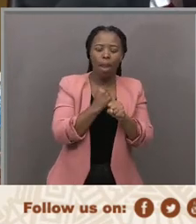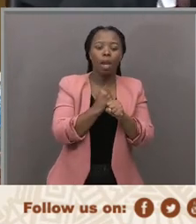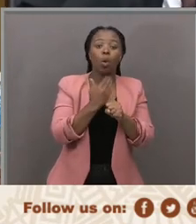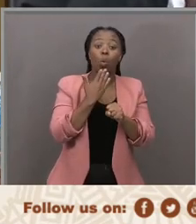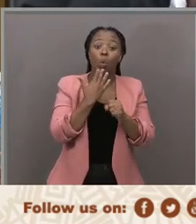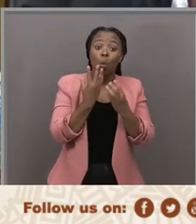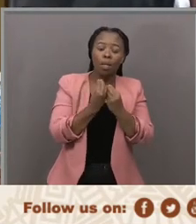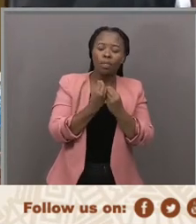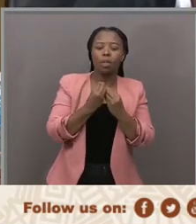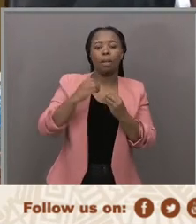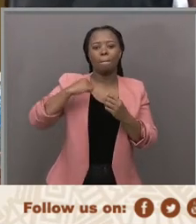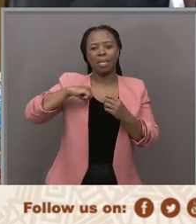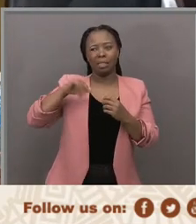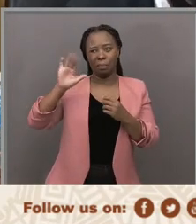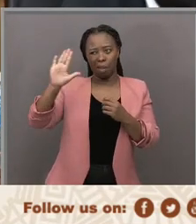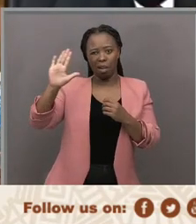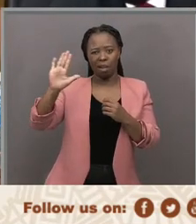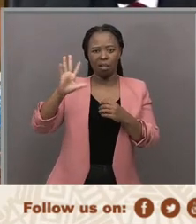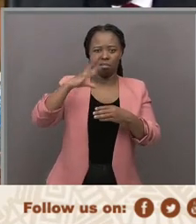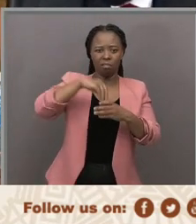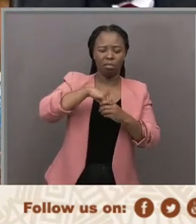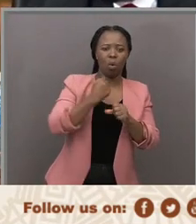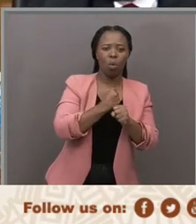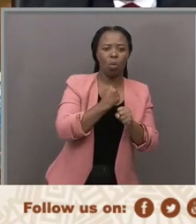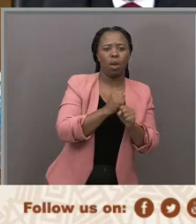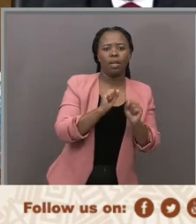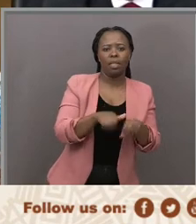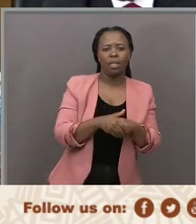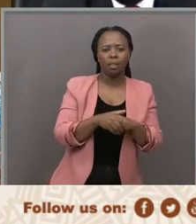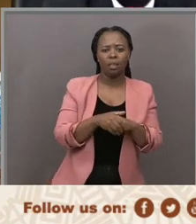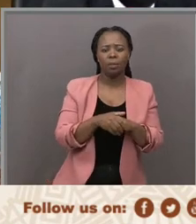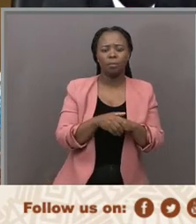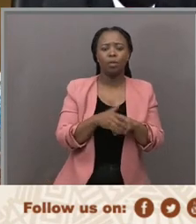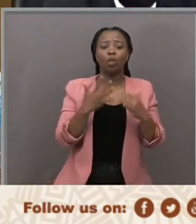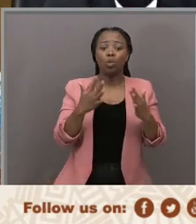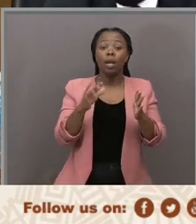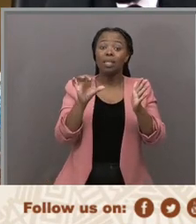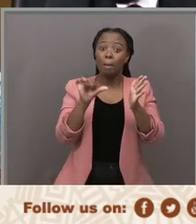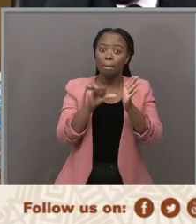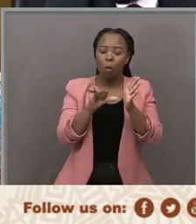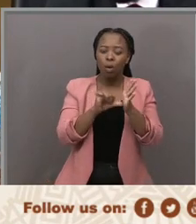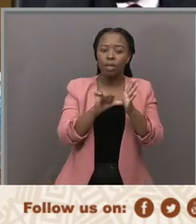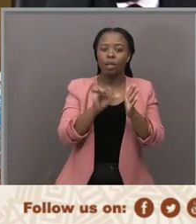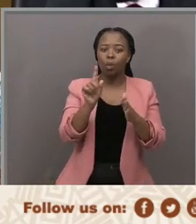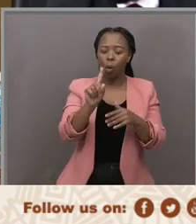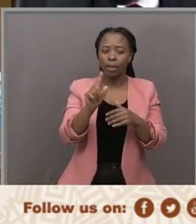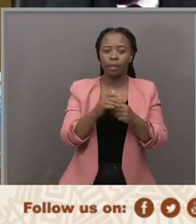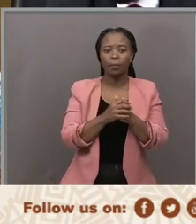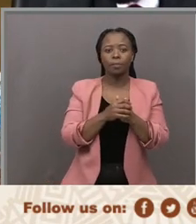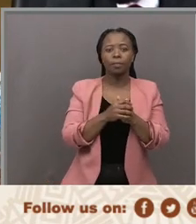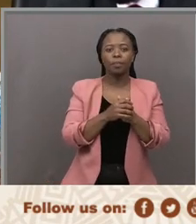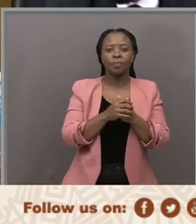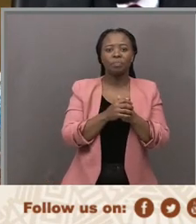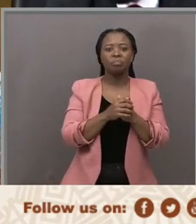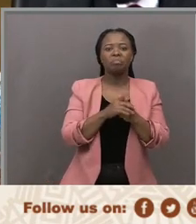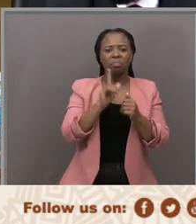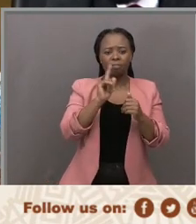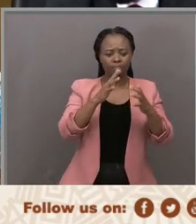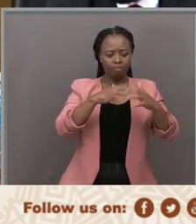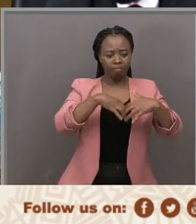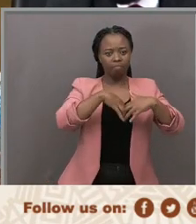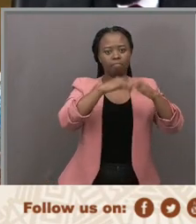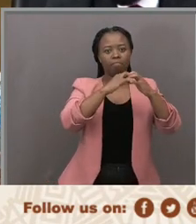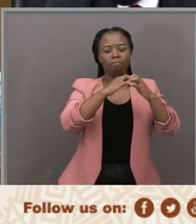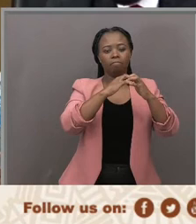on. So it is absolutely important that we also create a regulatory framework